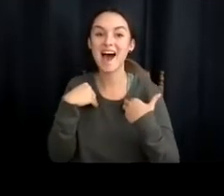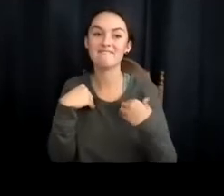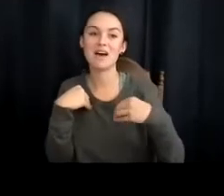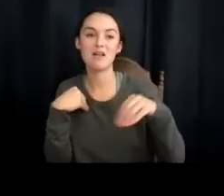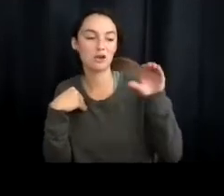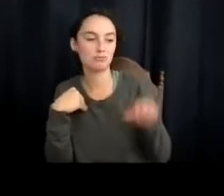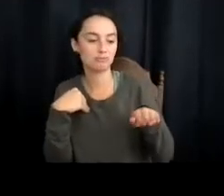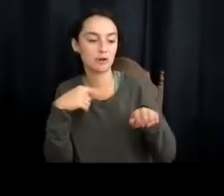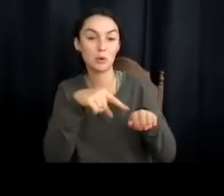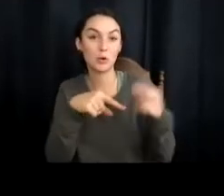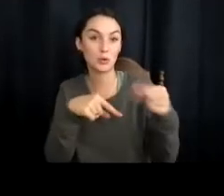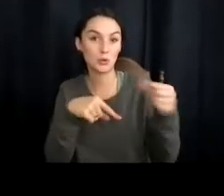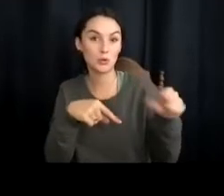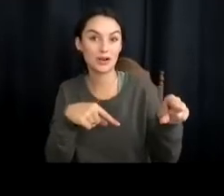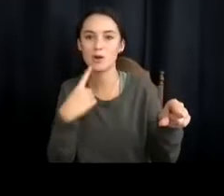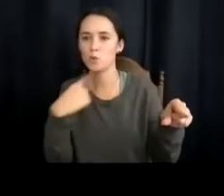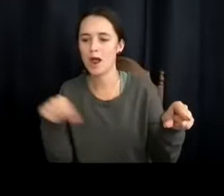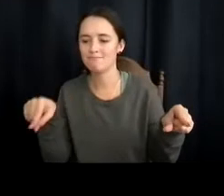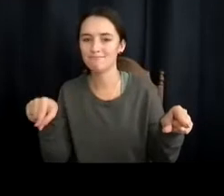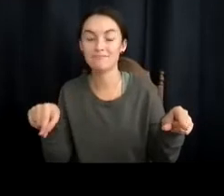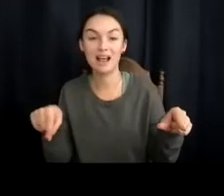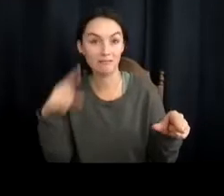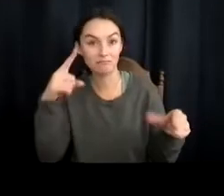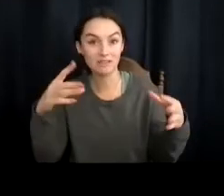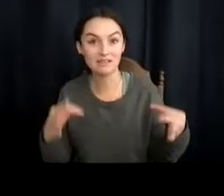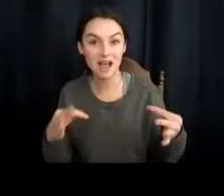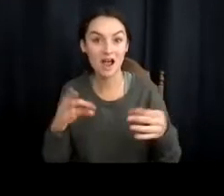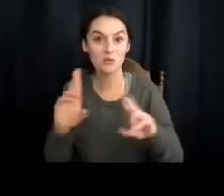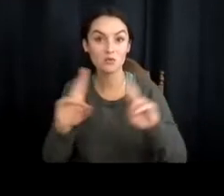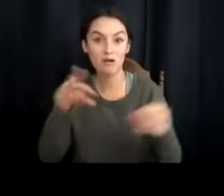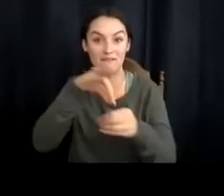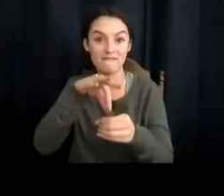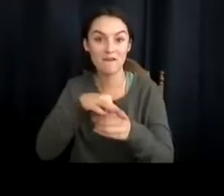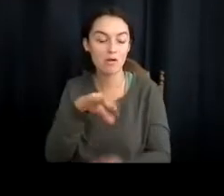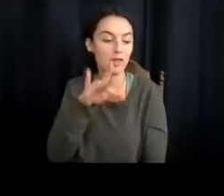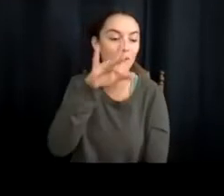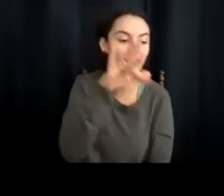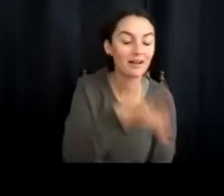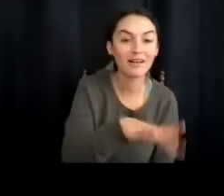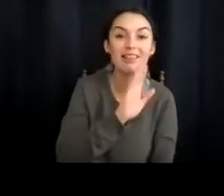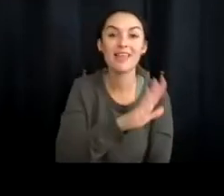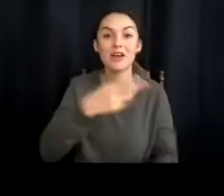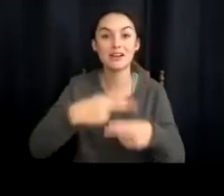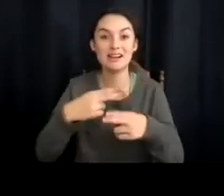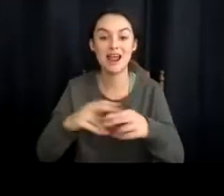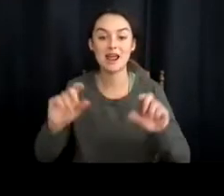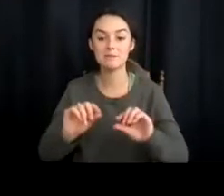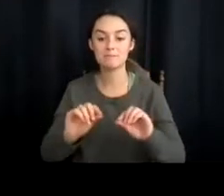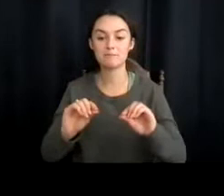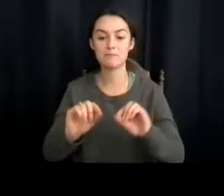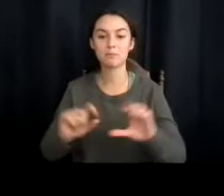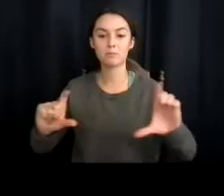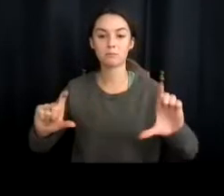for yes and a red button for no. And when they vote, their names will light up green or red on the reader